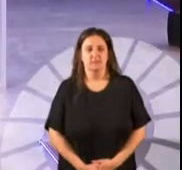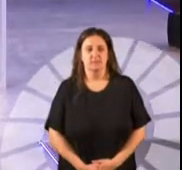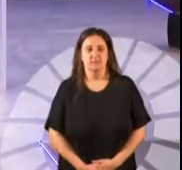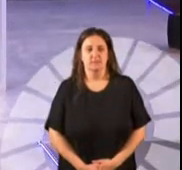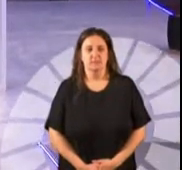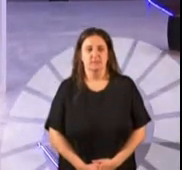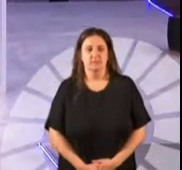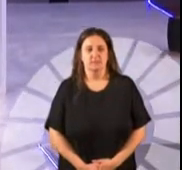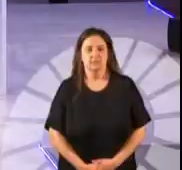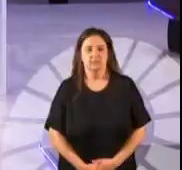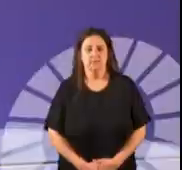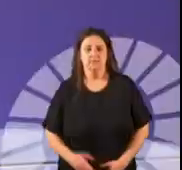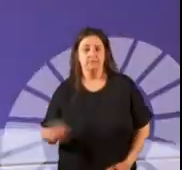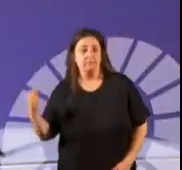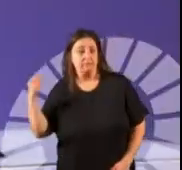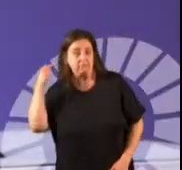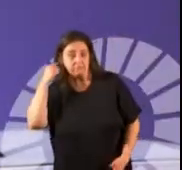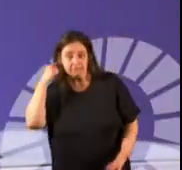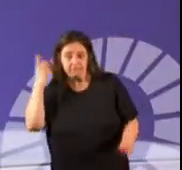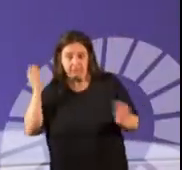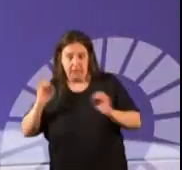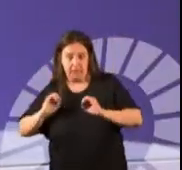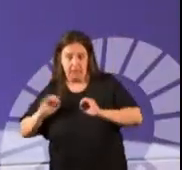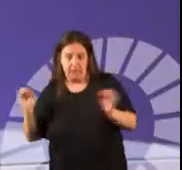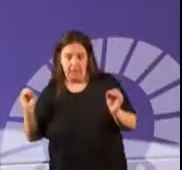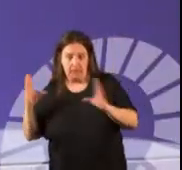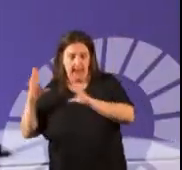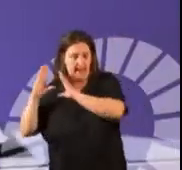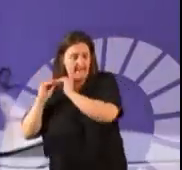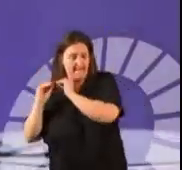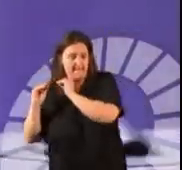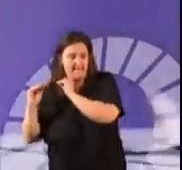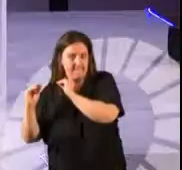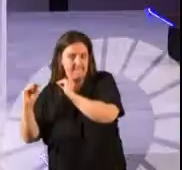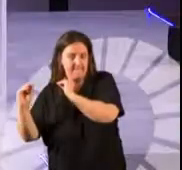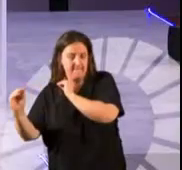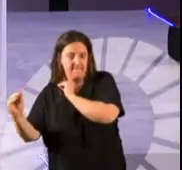Microphone's not working, sadly. The microphone is not working.